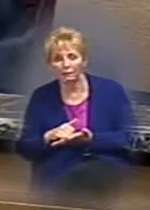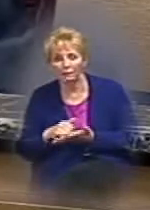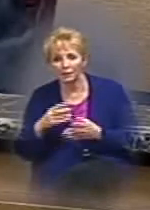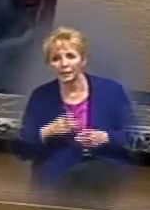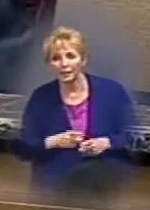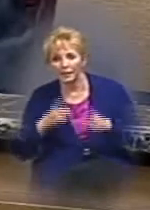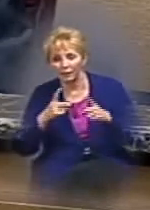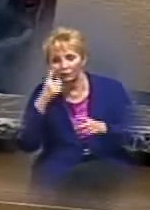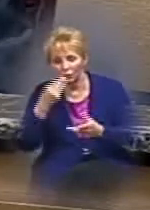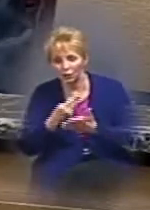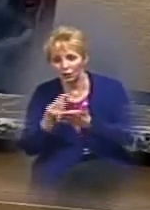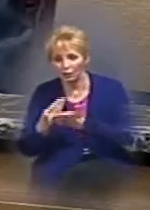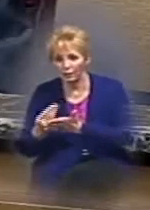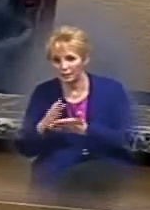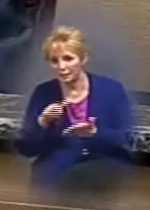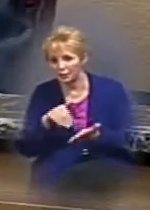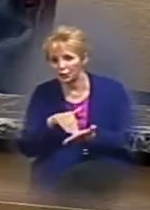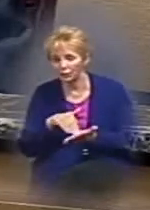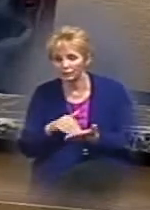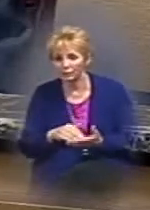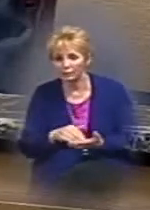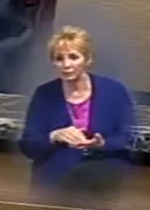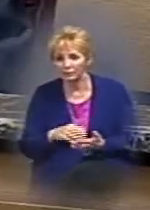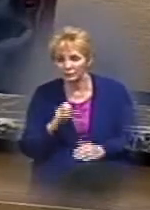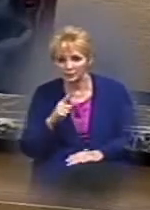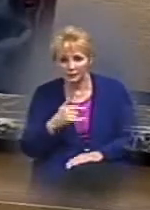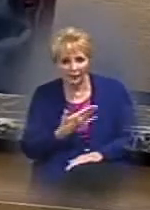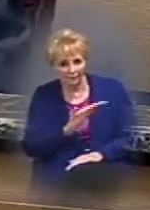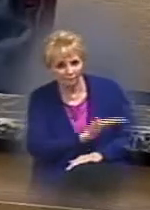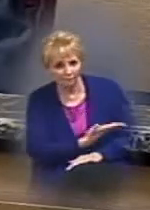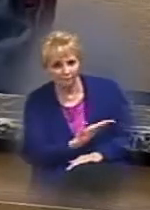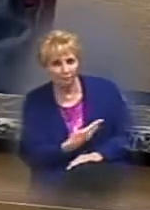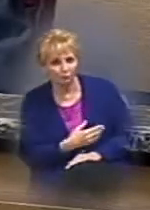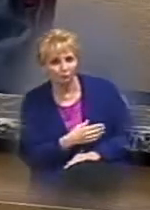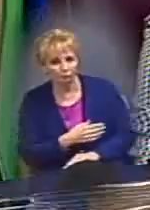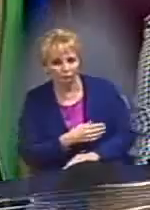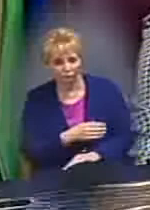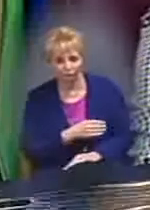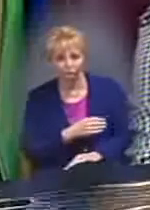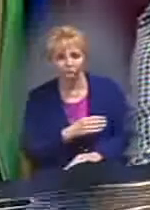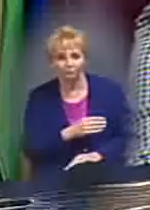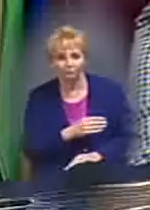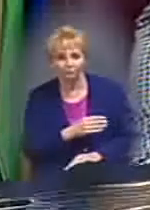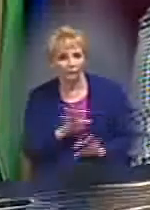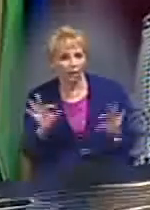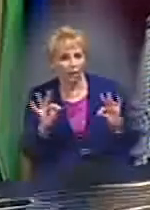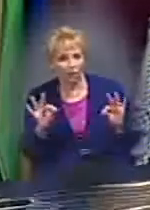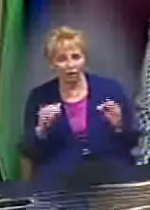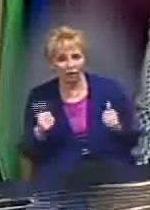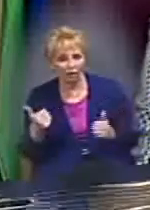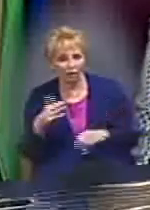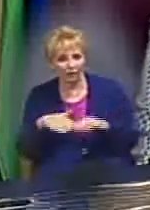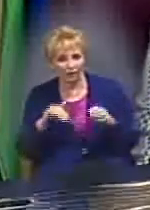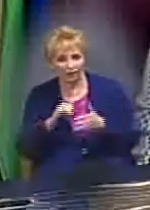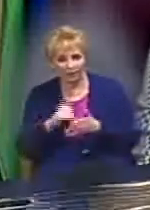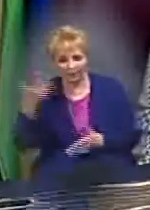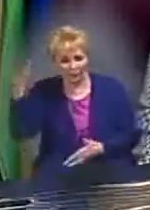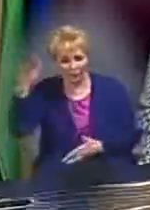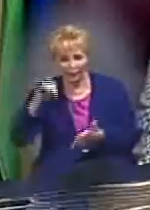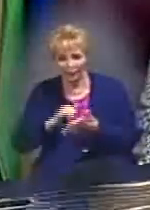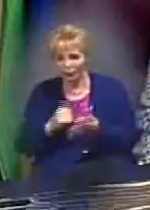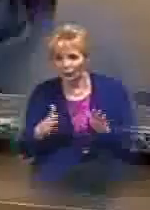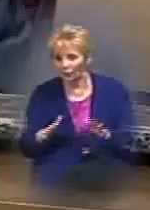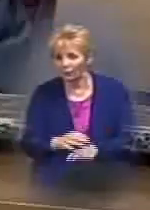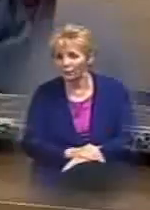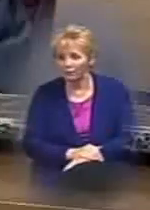dedication for the shopping center. Sally, Municipal Power Agency number one? Nothing other than Matt's presentation.